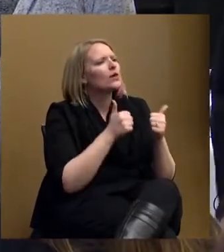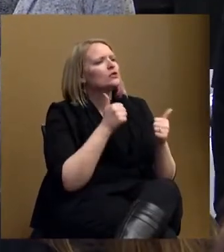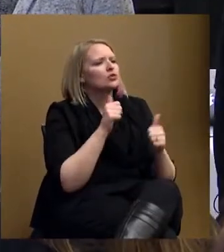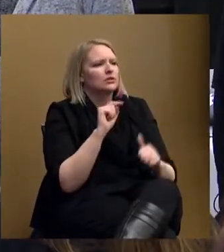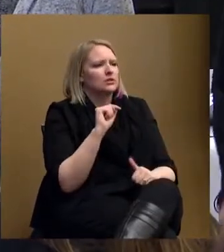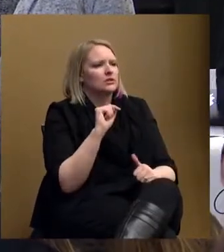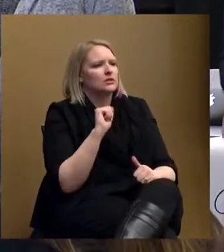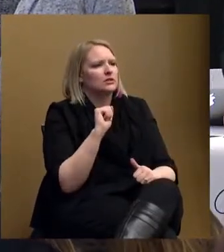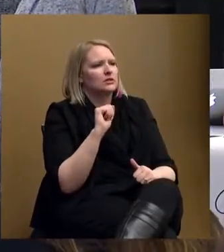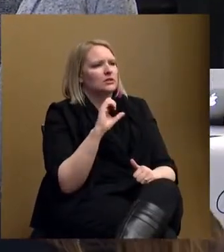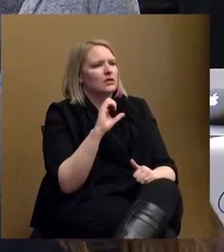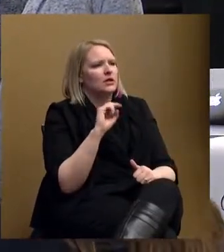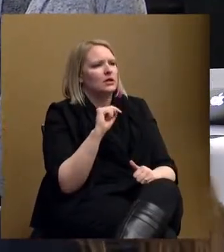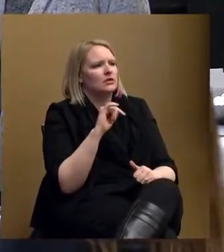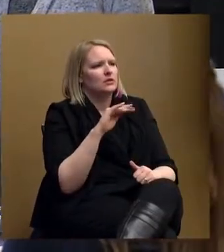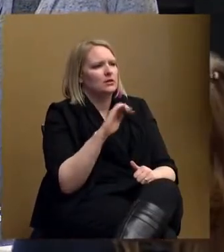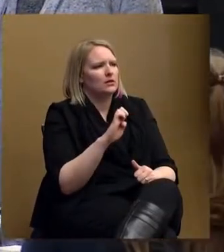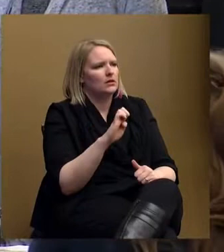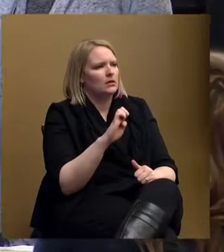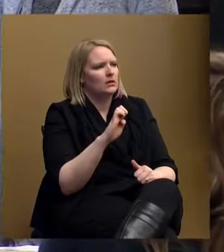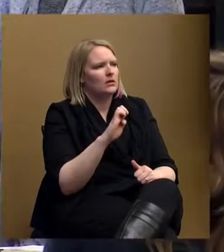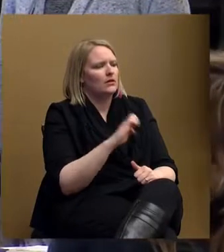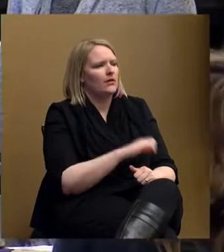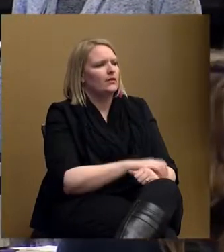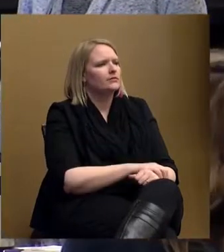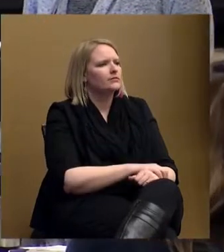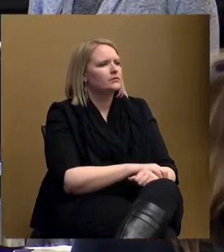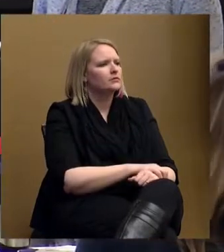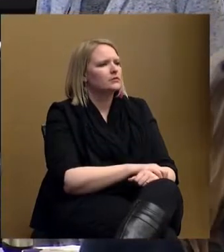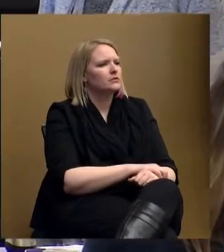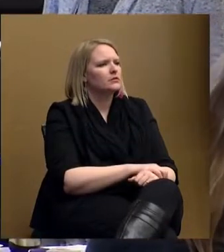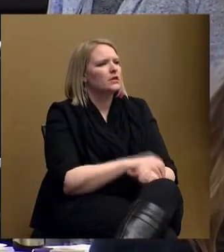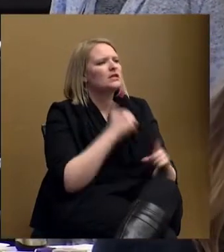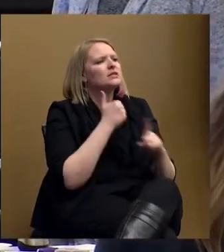Tactile. 5 out of 8 for visual.